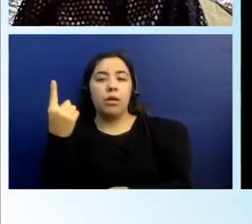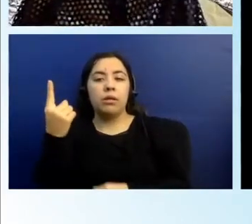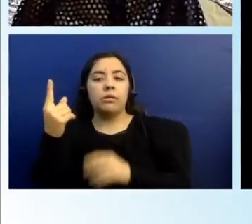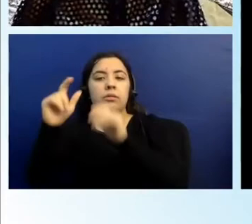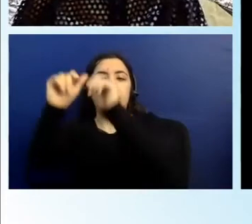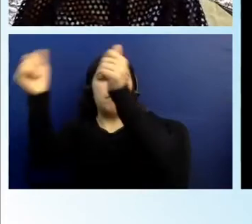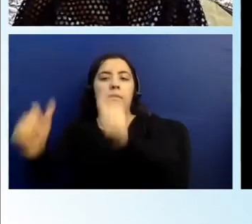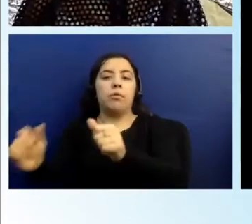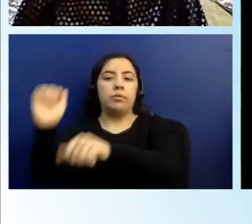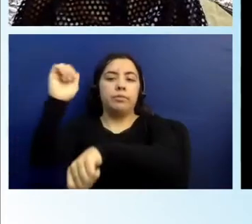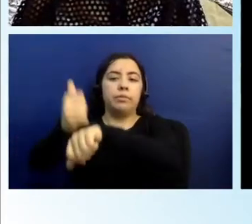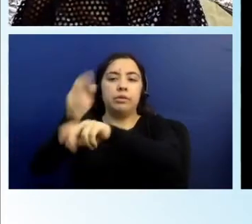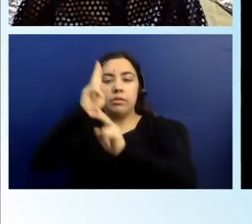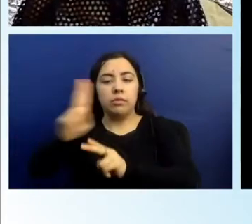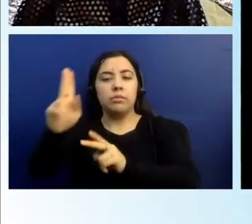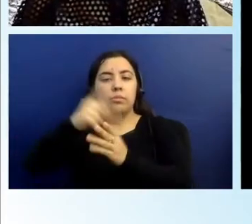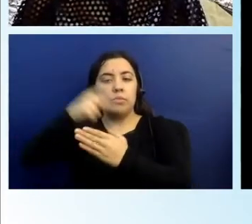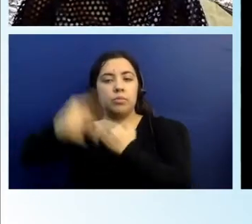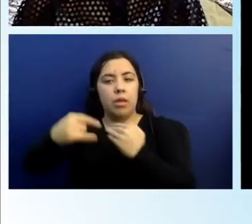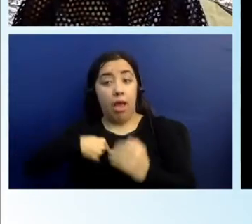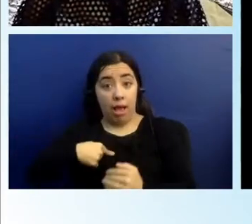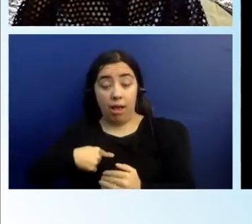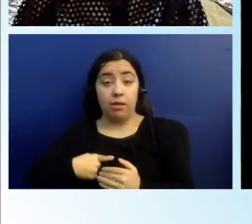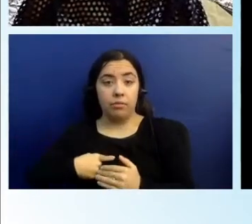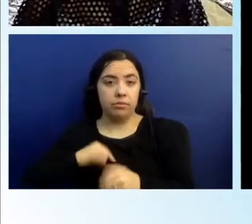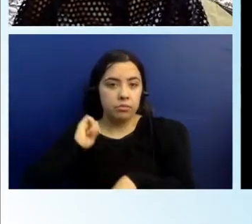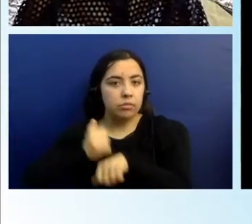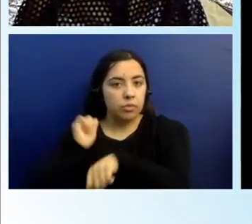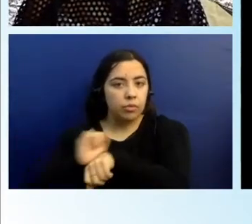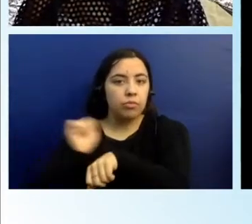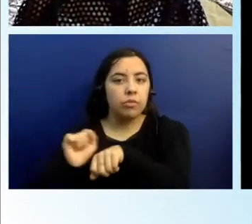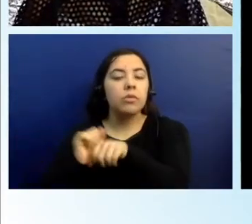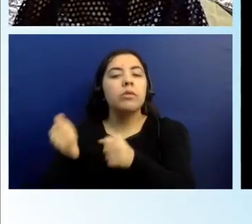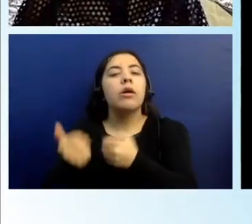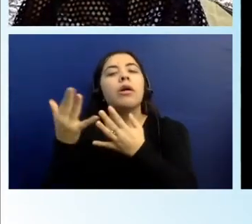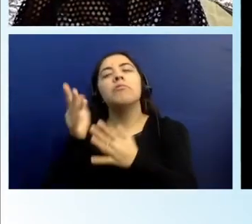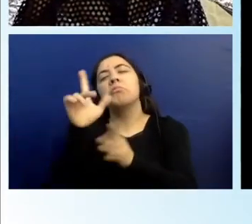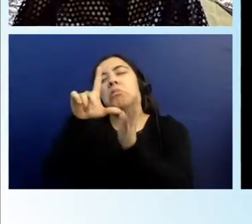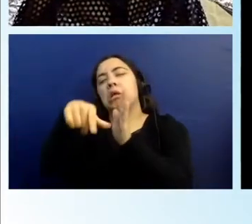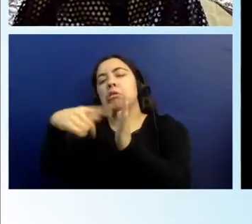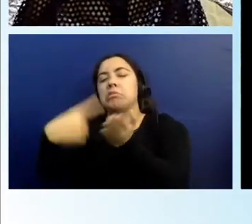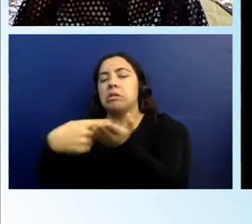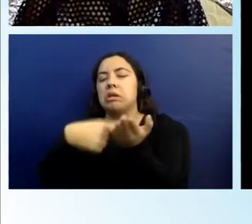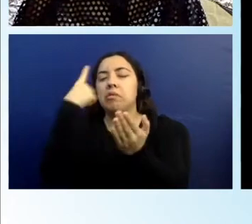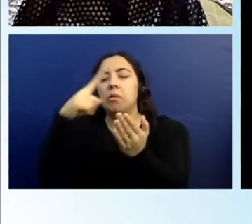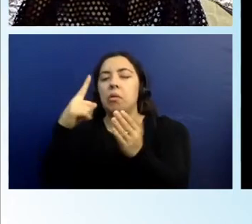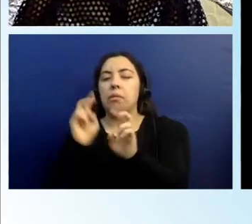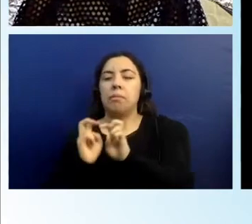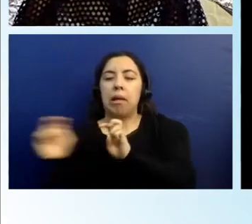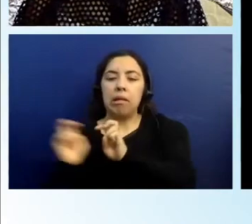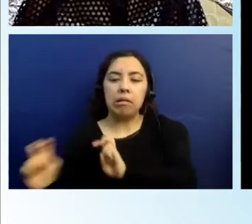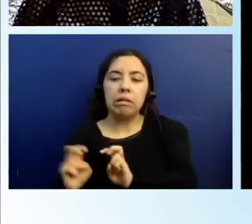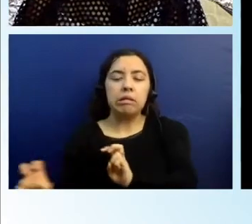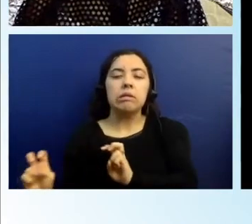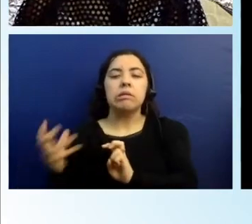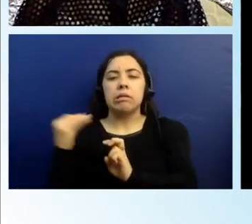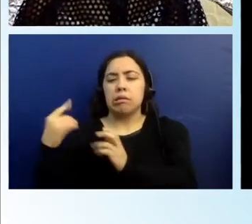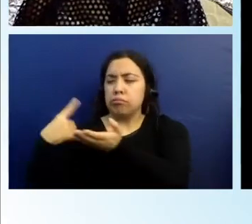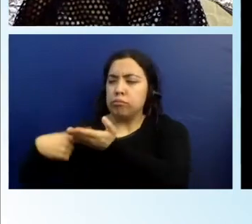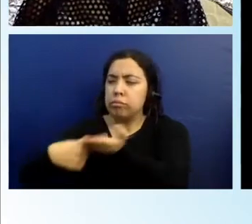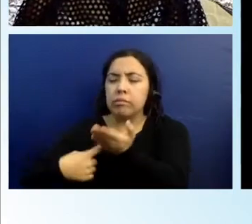on to offer in our later panel discussion and conversation as examples of how we might think